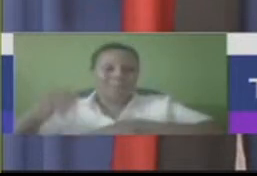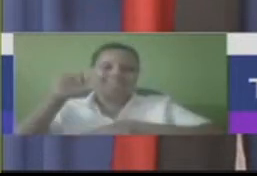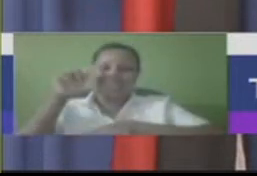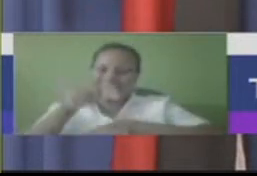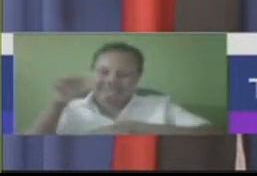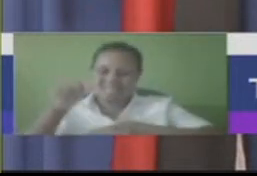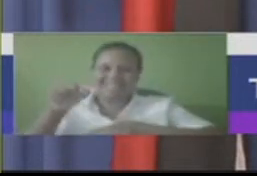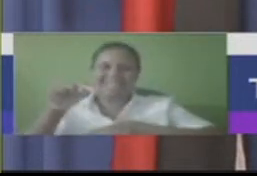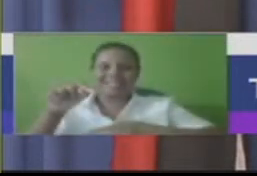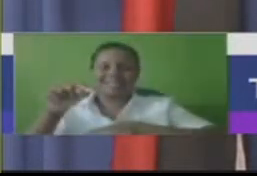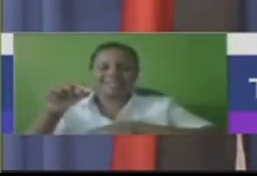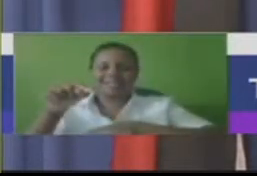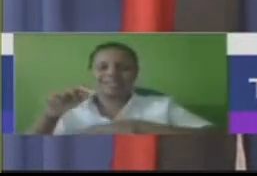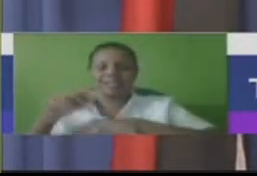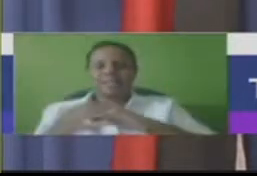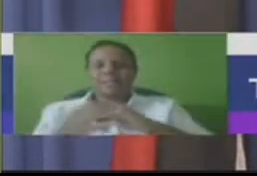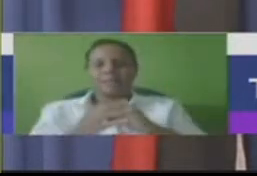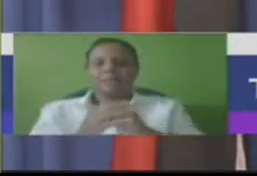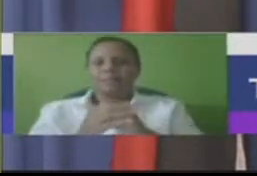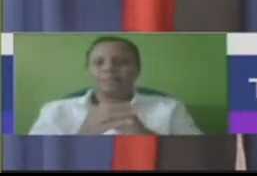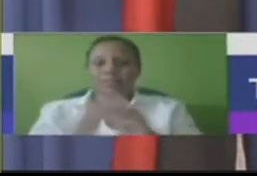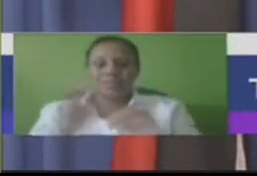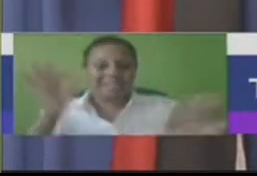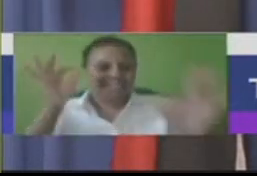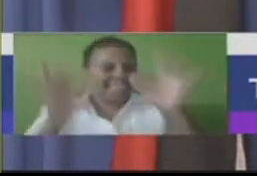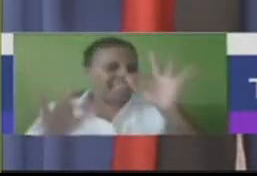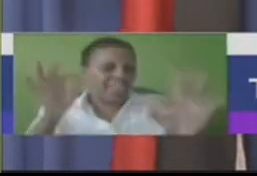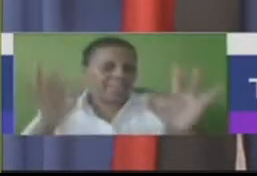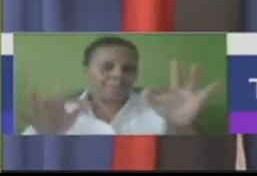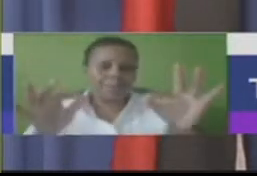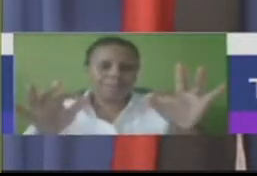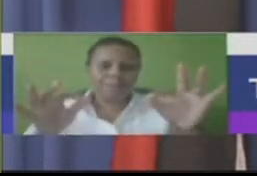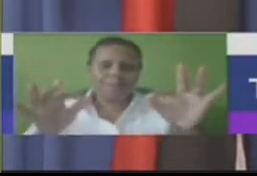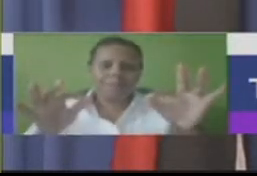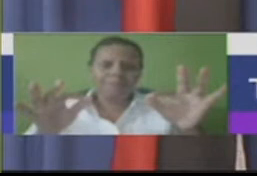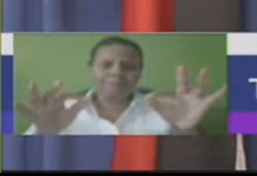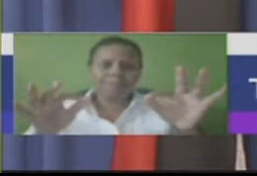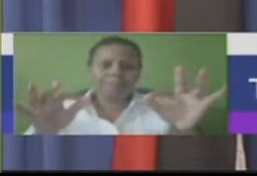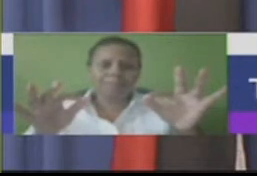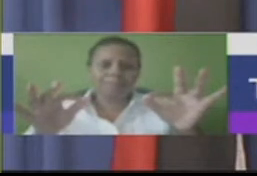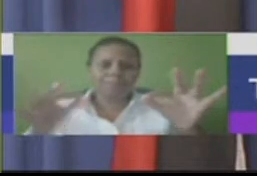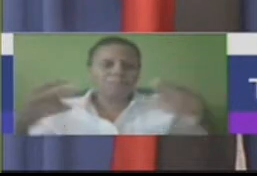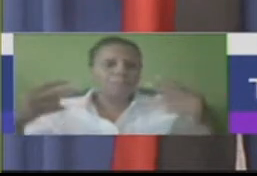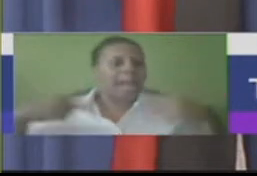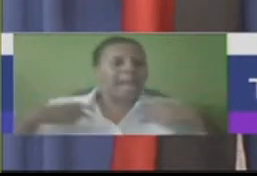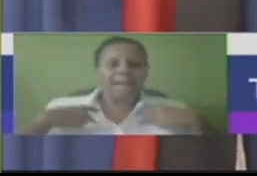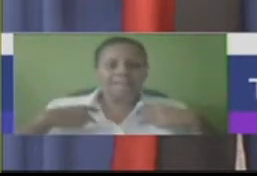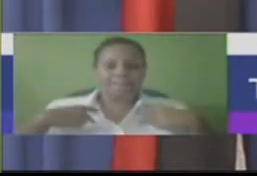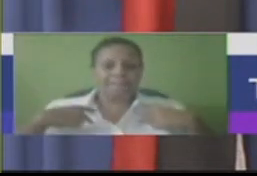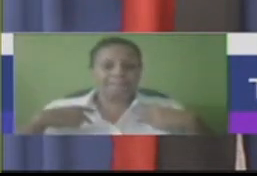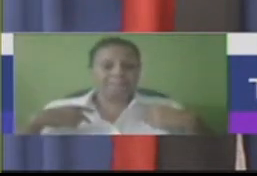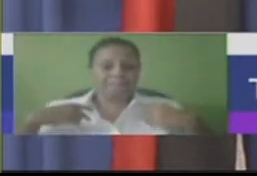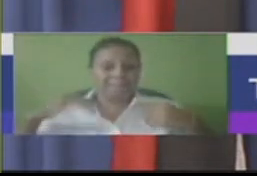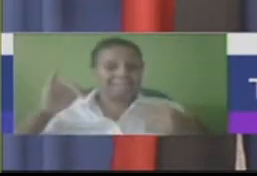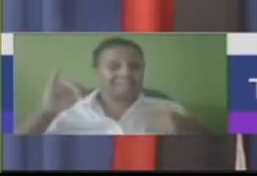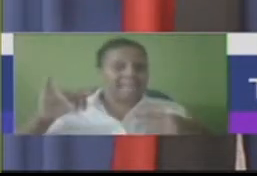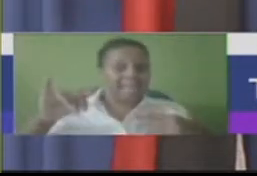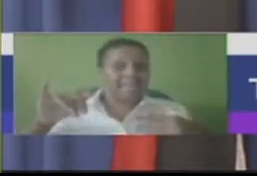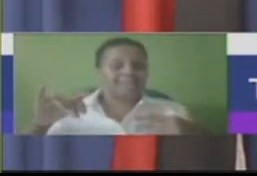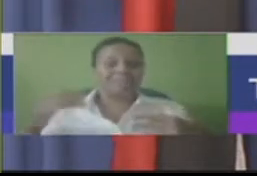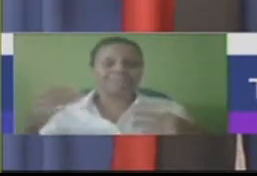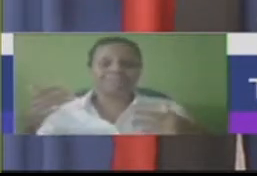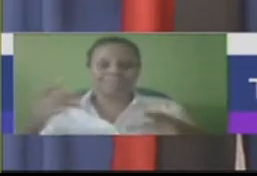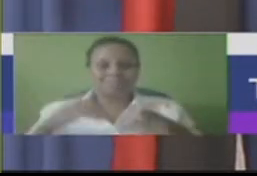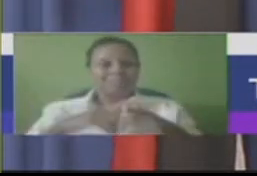we do have that requirement, we will, but at the moment, we are just watching it for the moment.